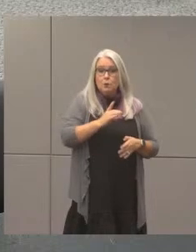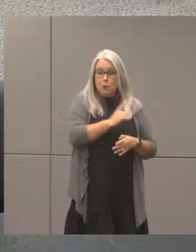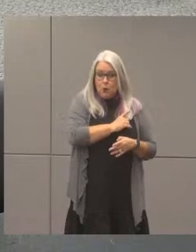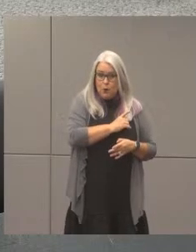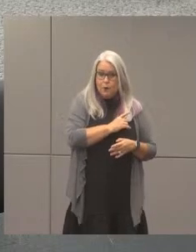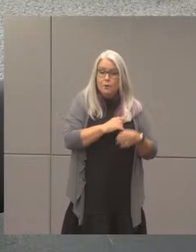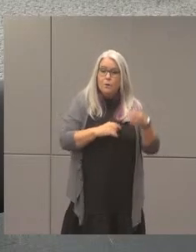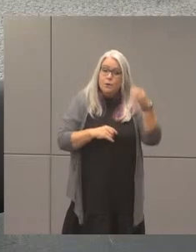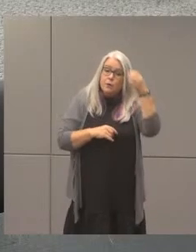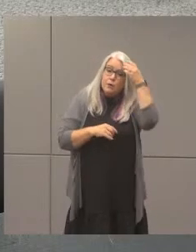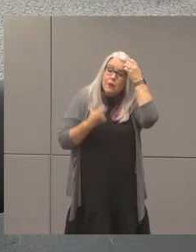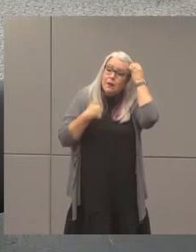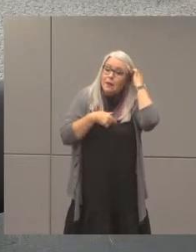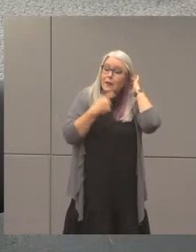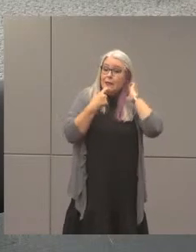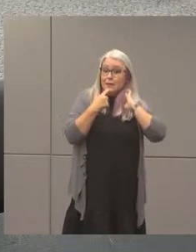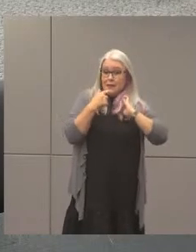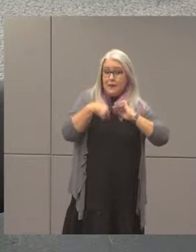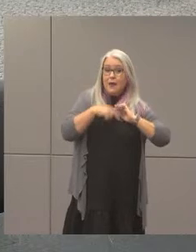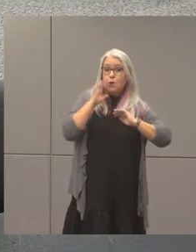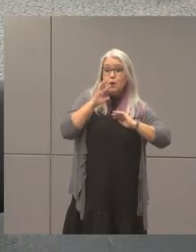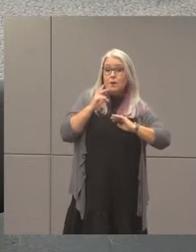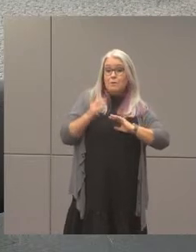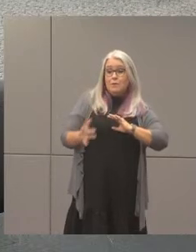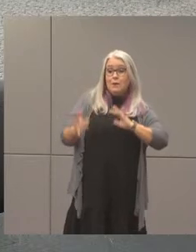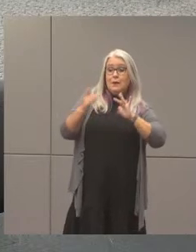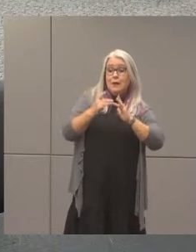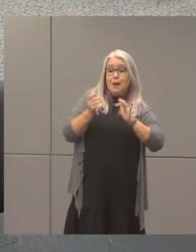They said that they would be in touch with us tomorrow